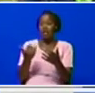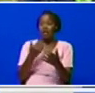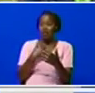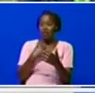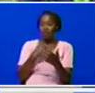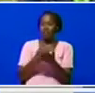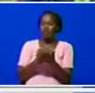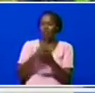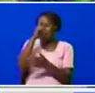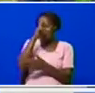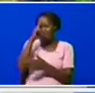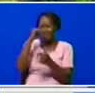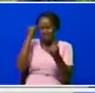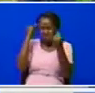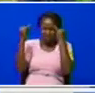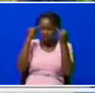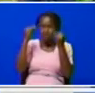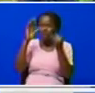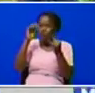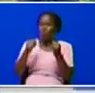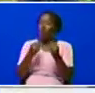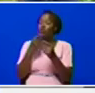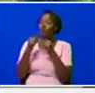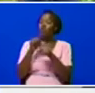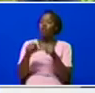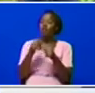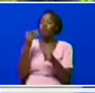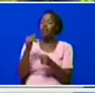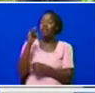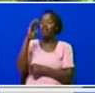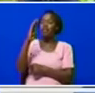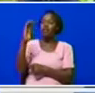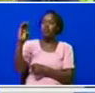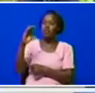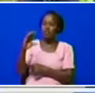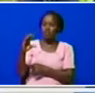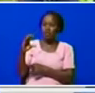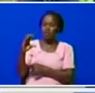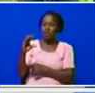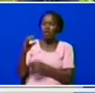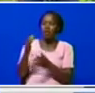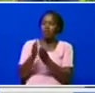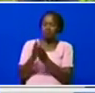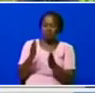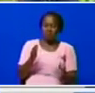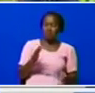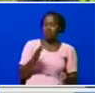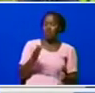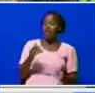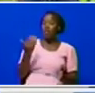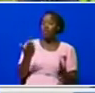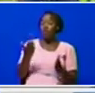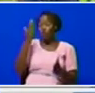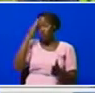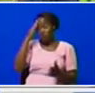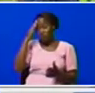some serious issues they want urgently addressed by the IEBC. Beside that, though, we do know